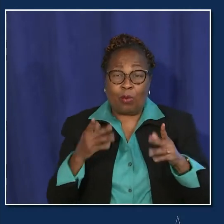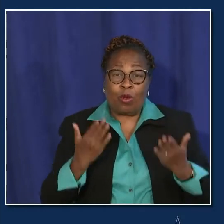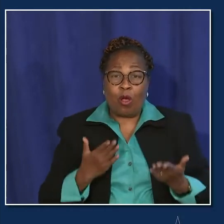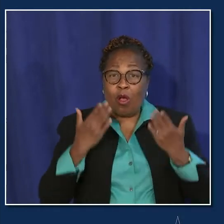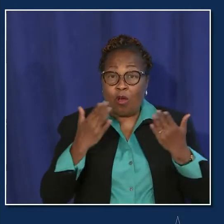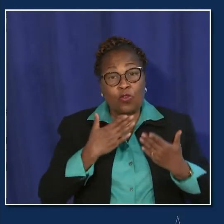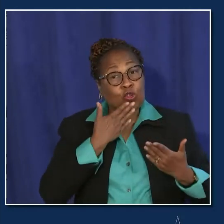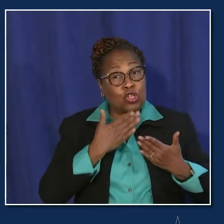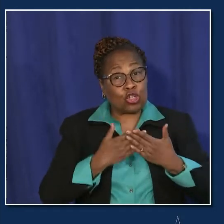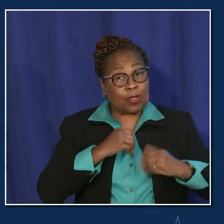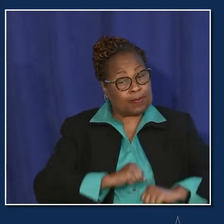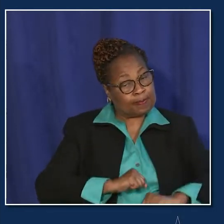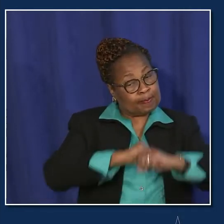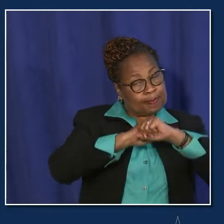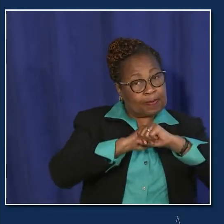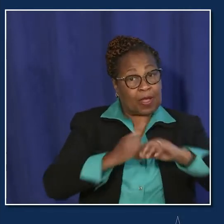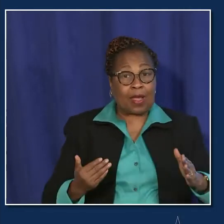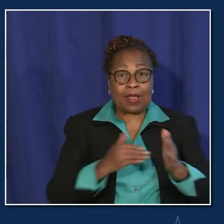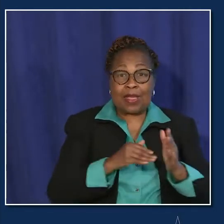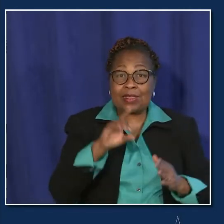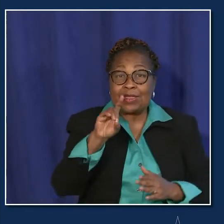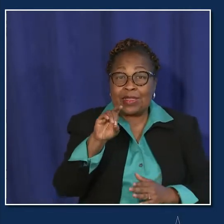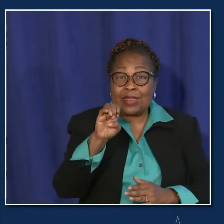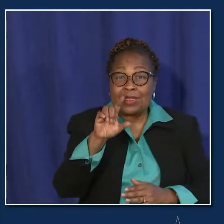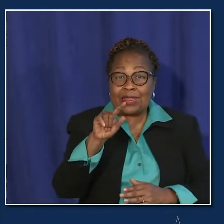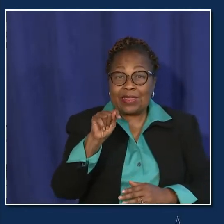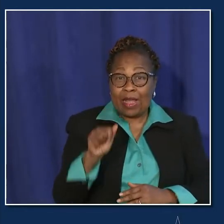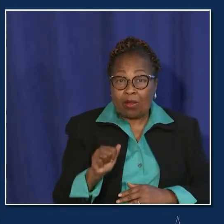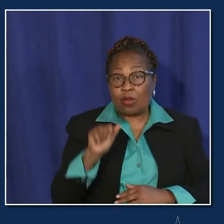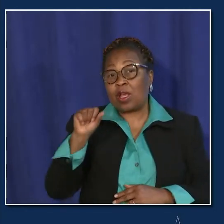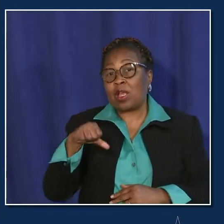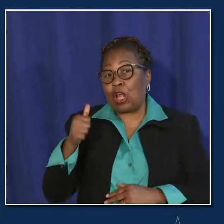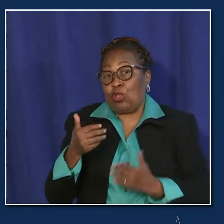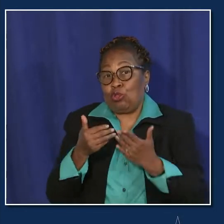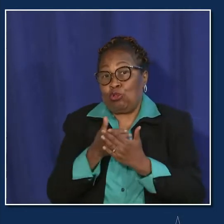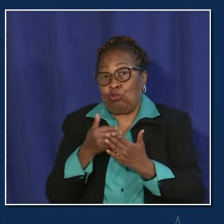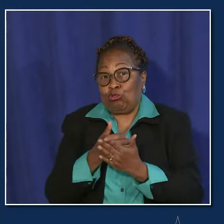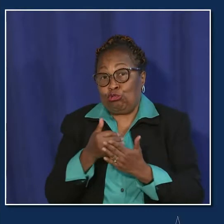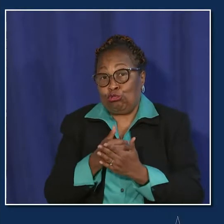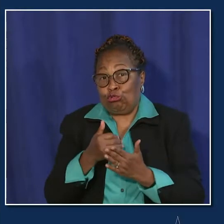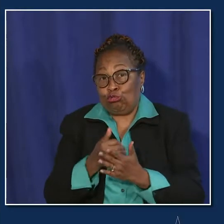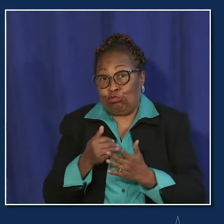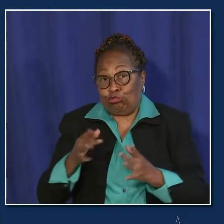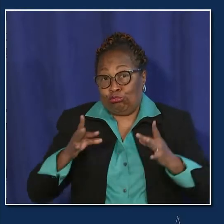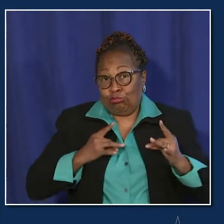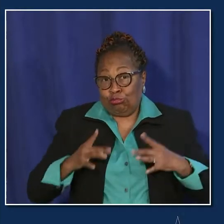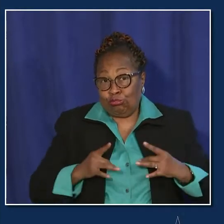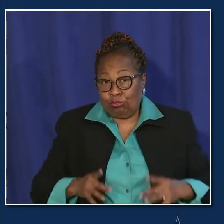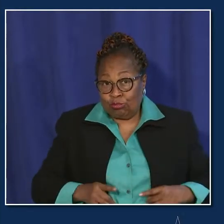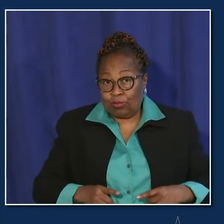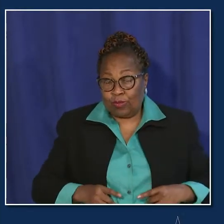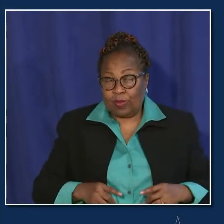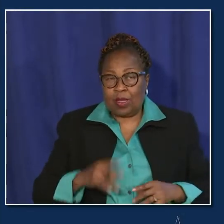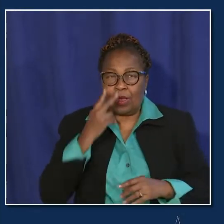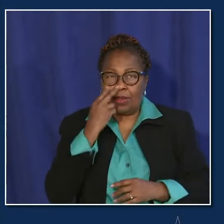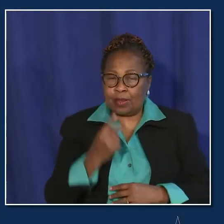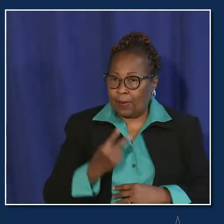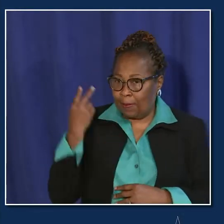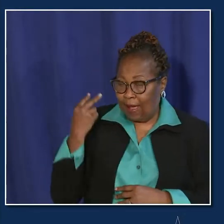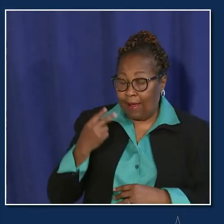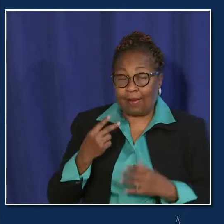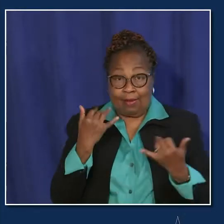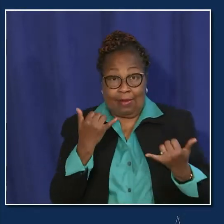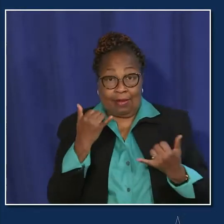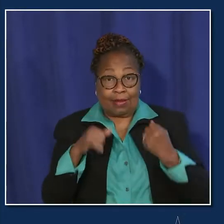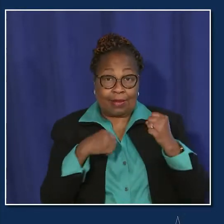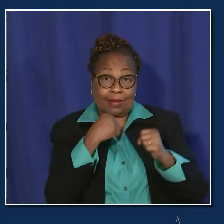very good protection against Delta and other new variants. Let's think back. This time last year, it